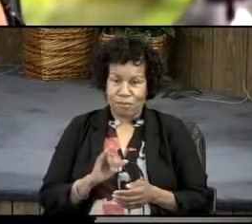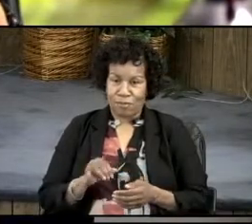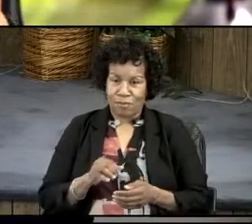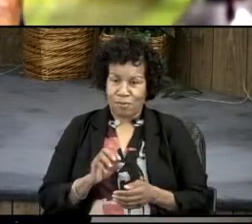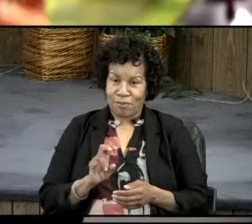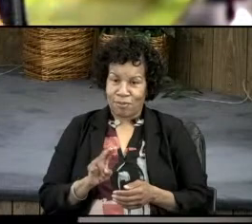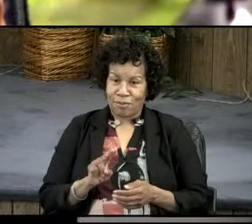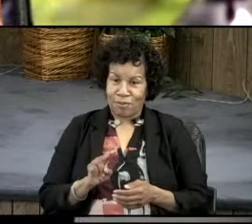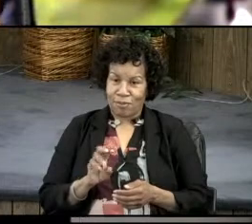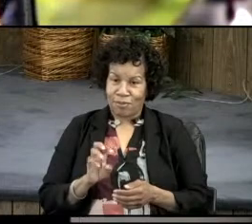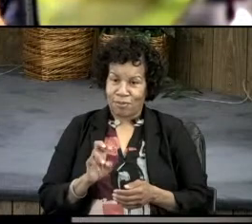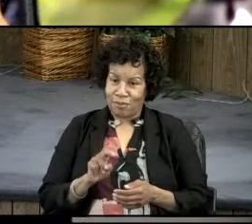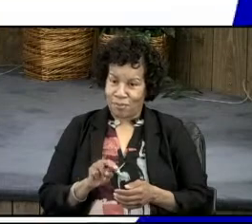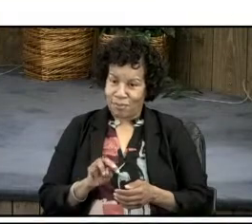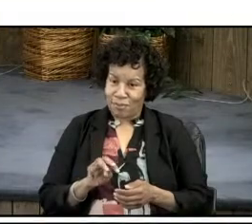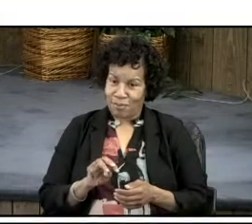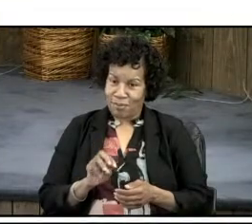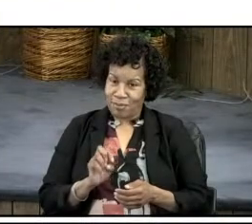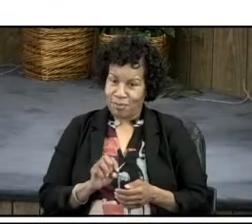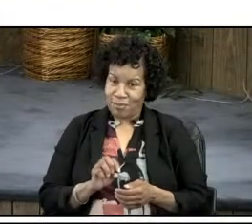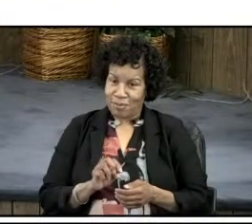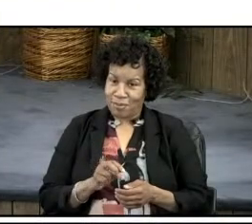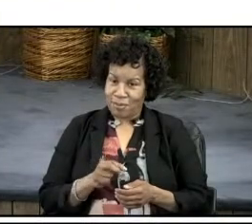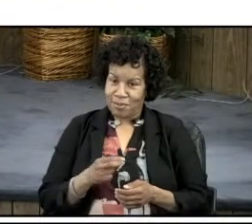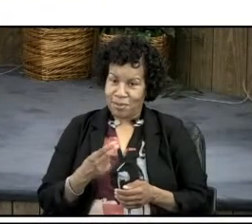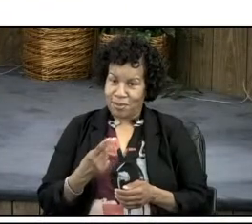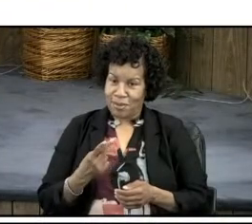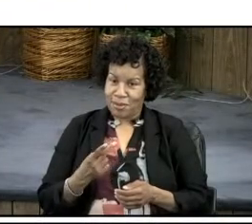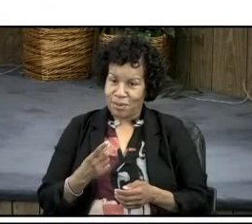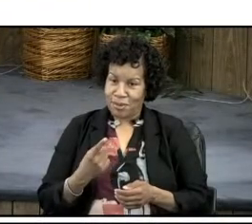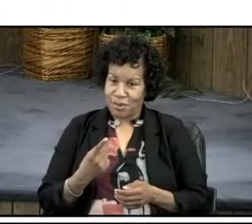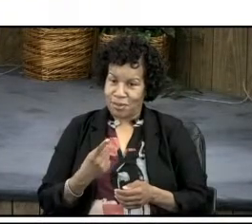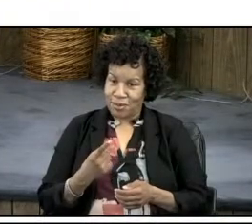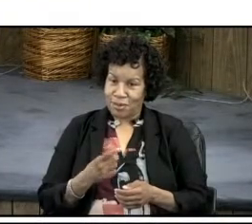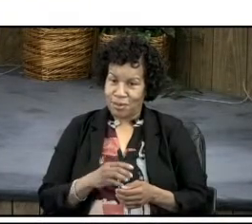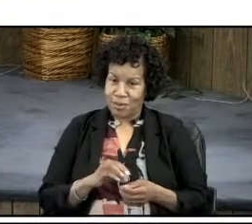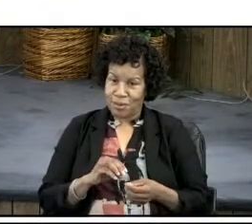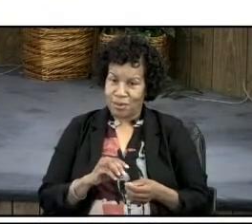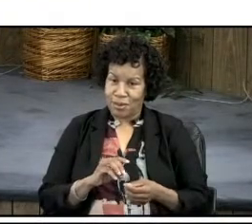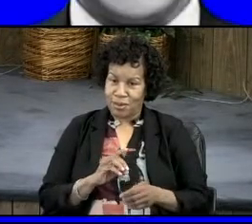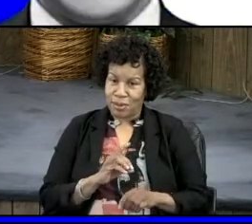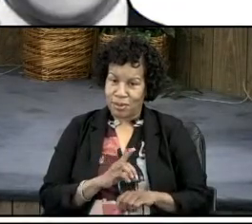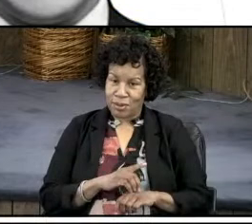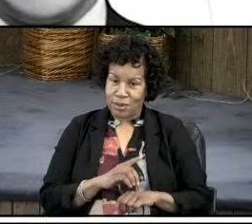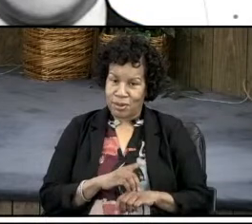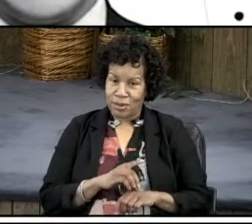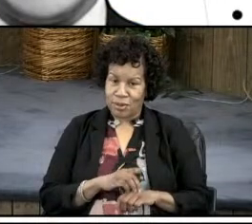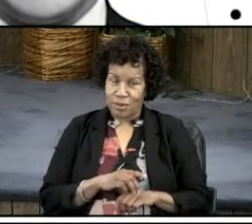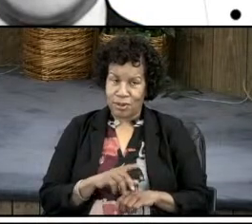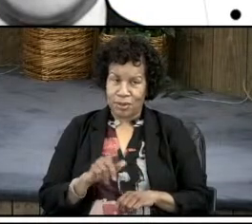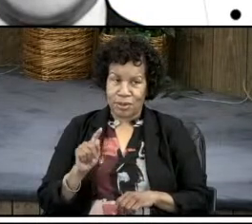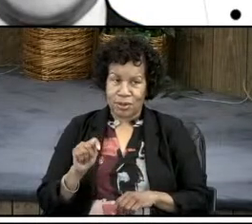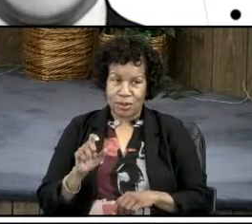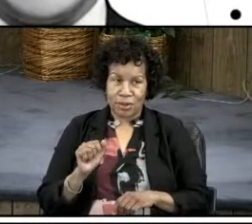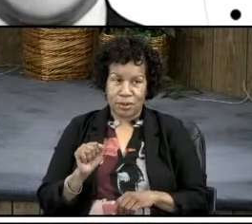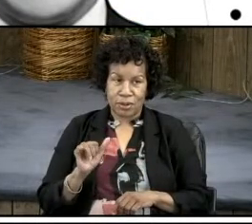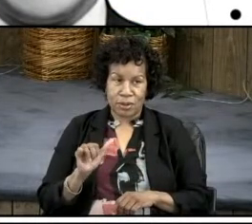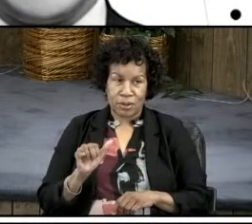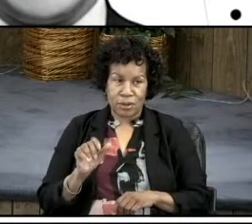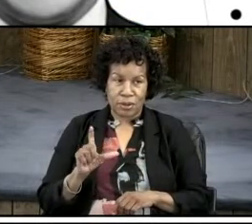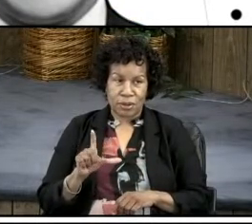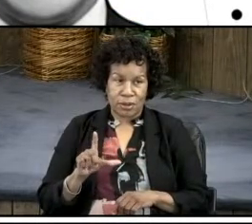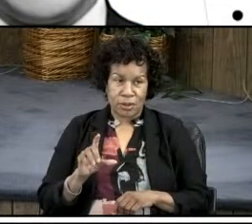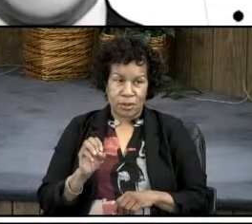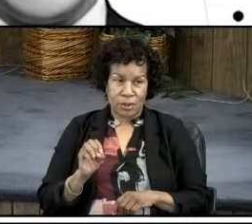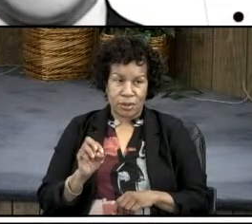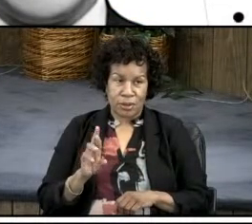21st, our anointed man of God will be Dr. David Taylor from Southern California. On June 22nd,